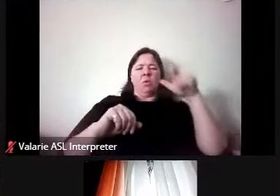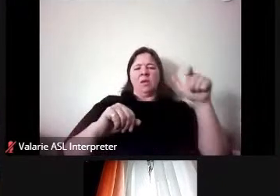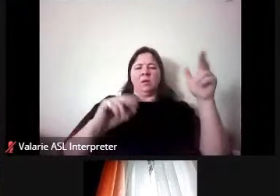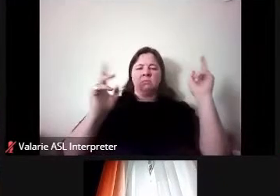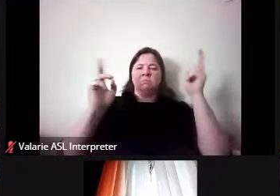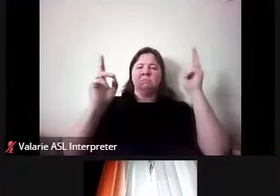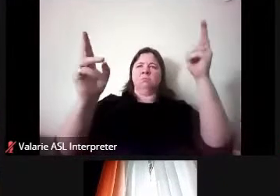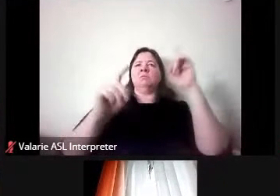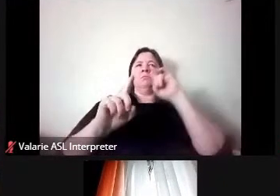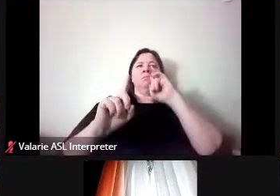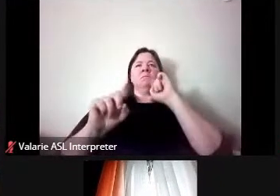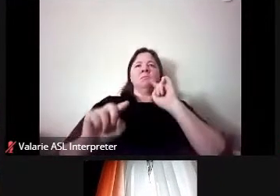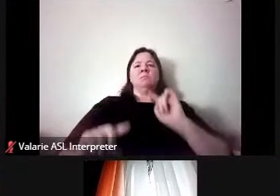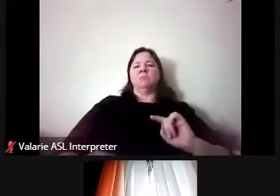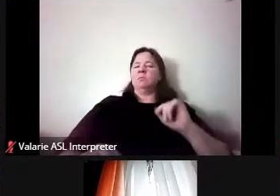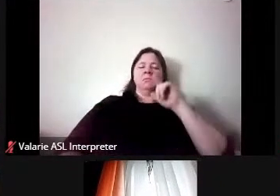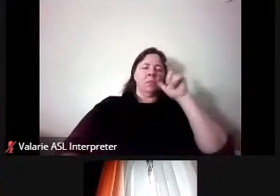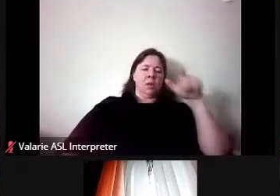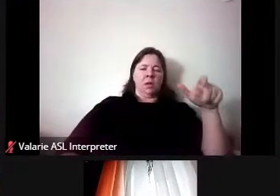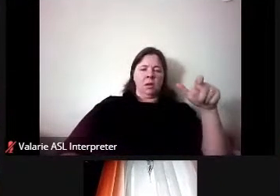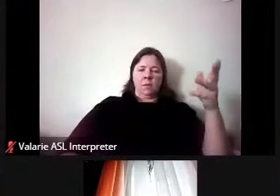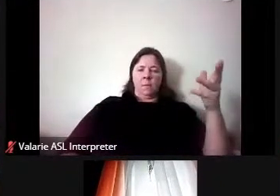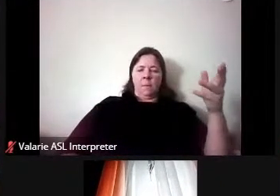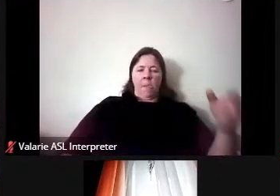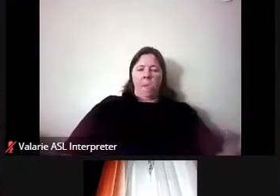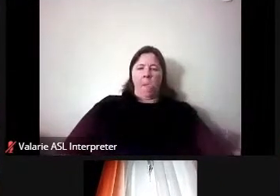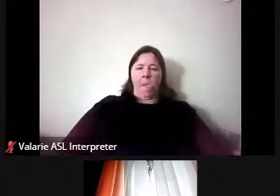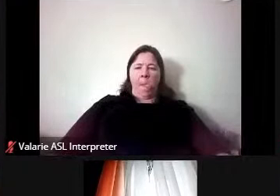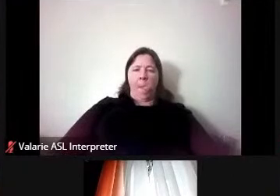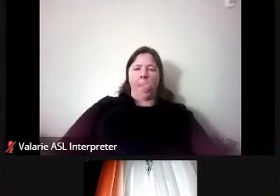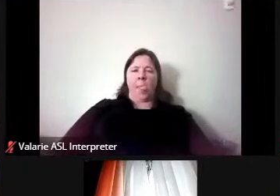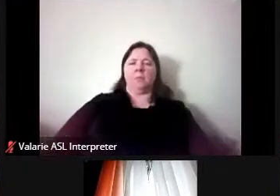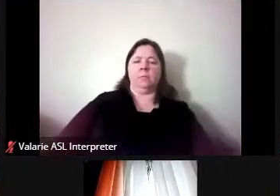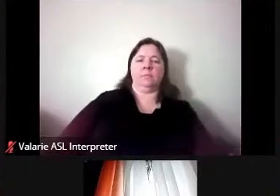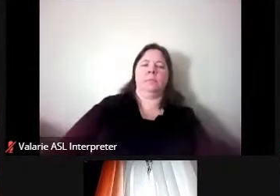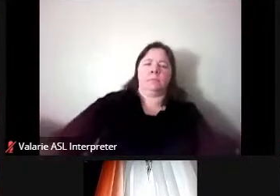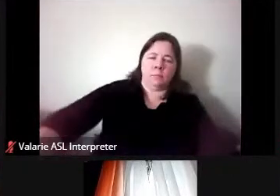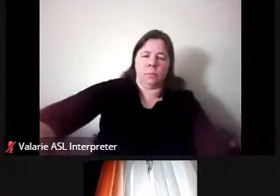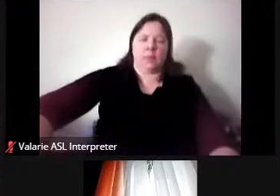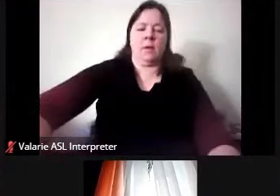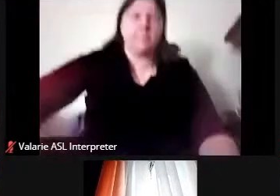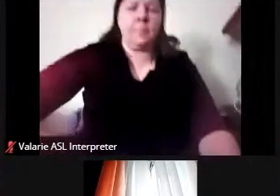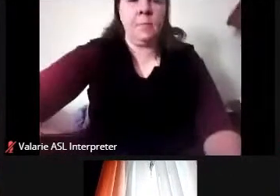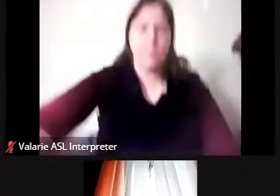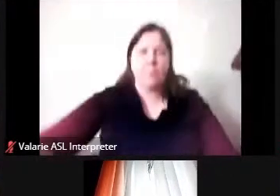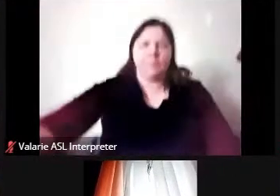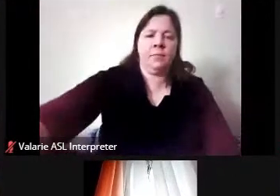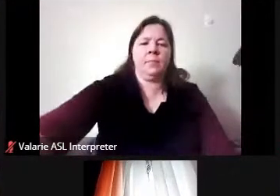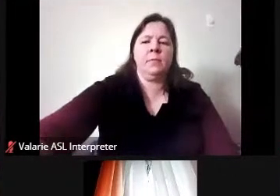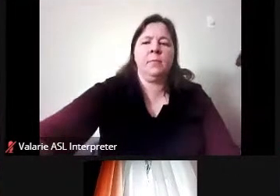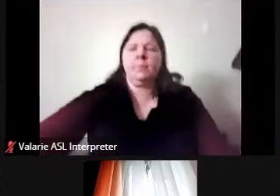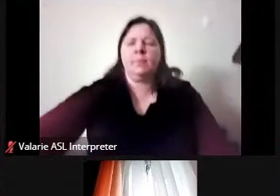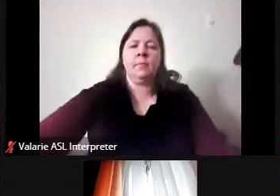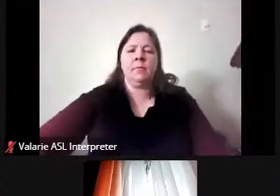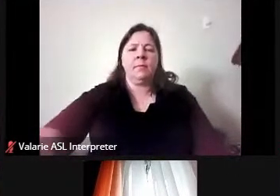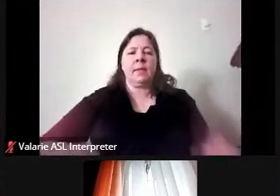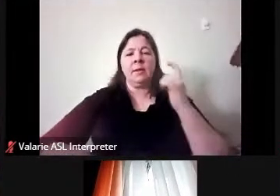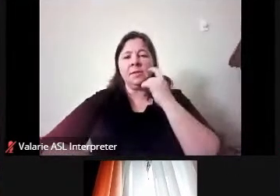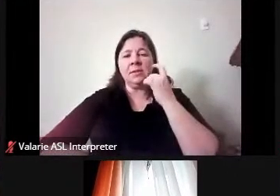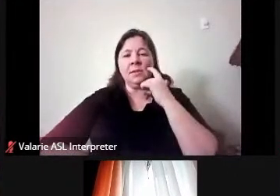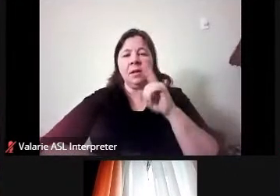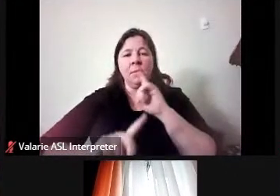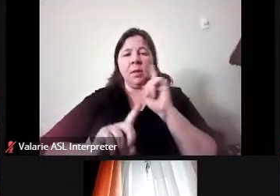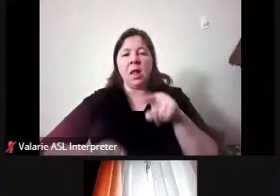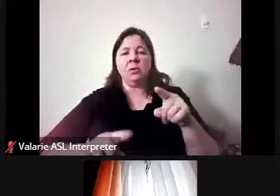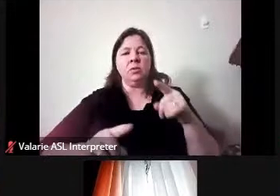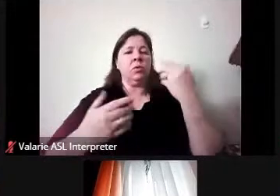us to try to bend over backwards in answering. The simple answer is we do not know. So we'll just wait until the